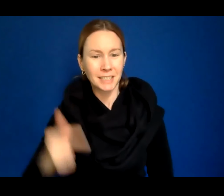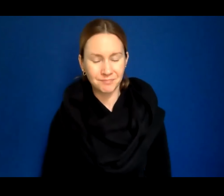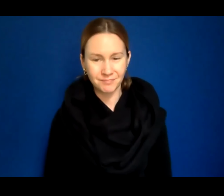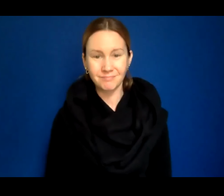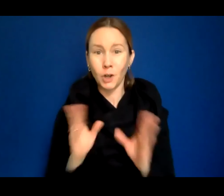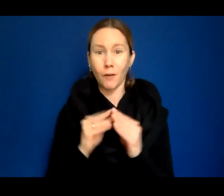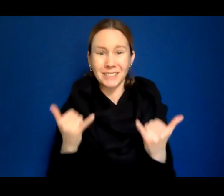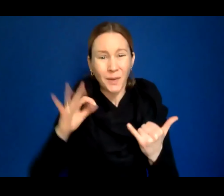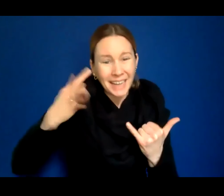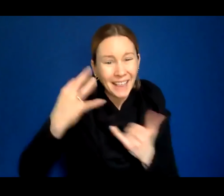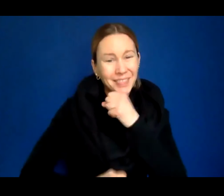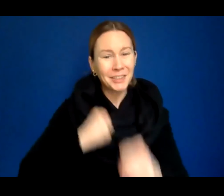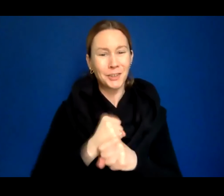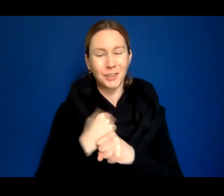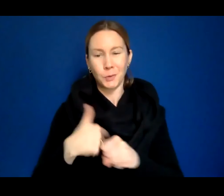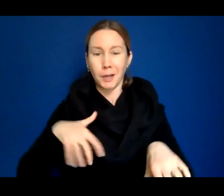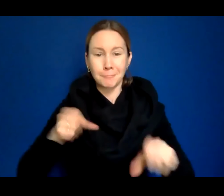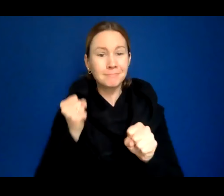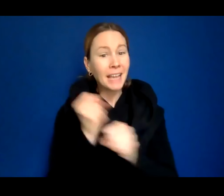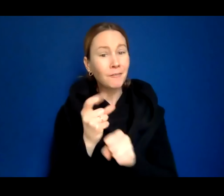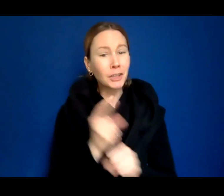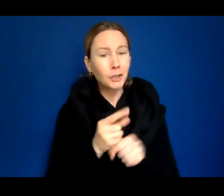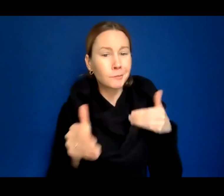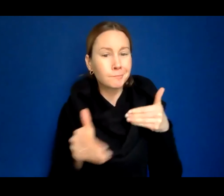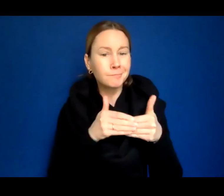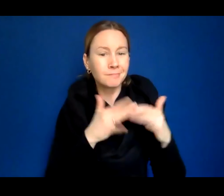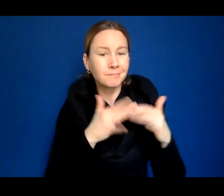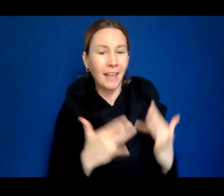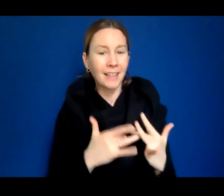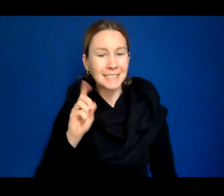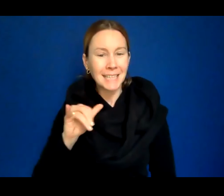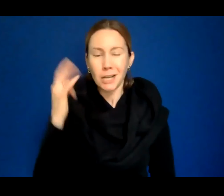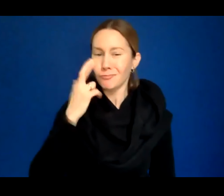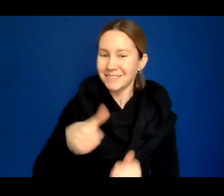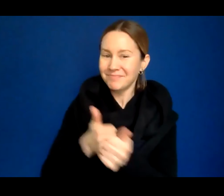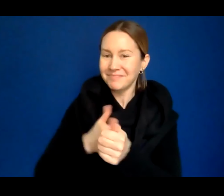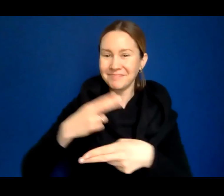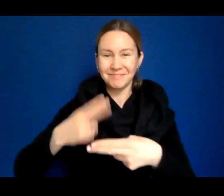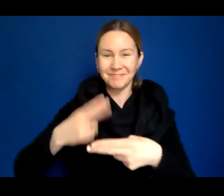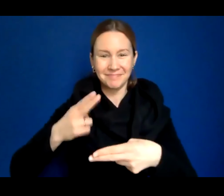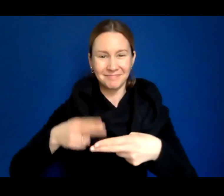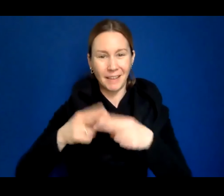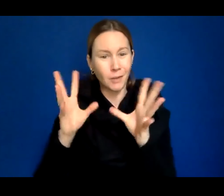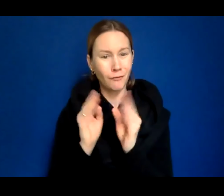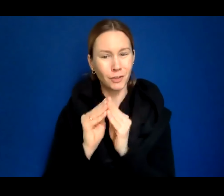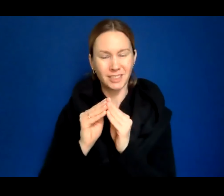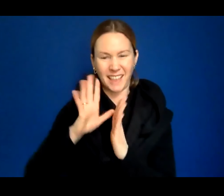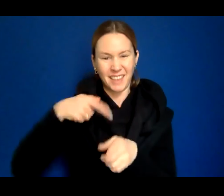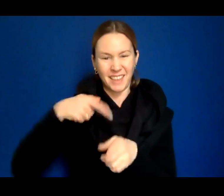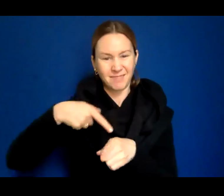ninth year and is held annually around Valentine's Day, hence the title of the conference and the specific